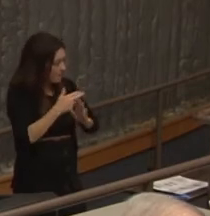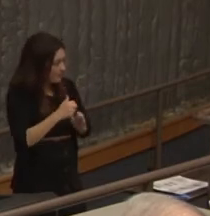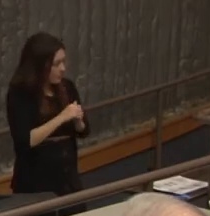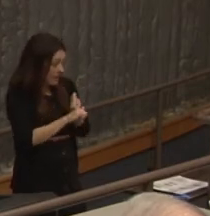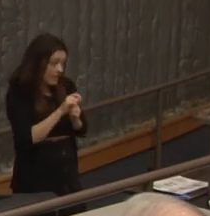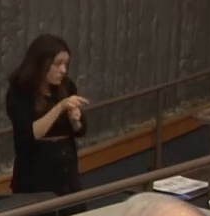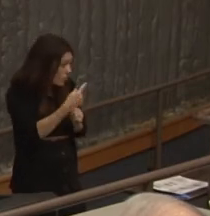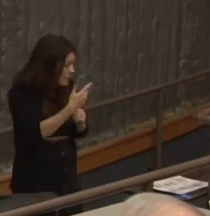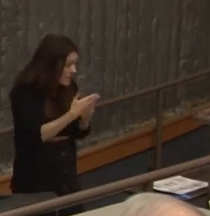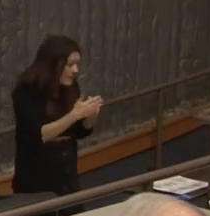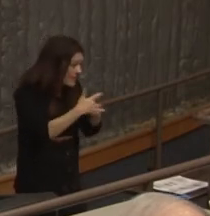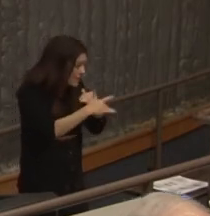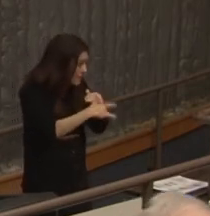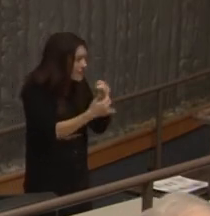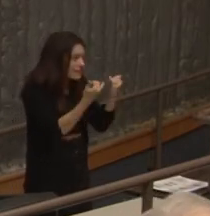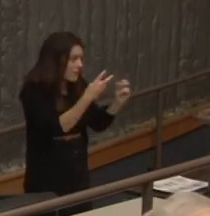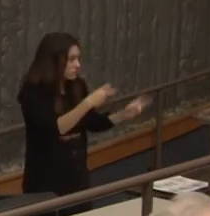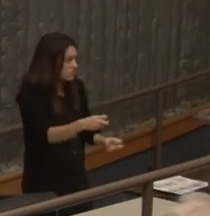that was available.